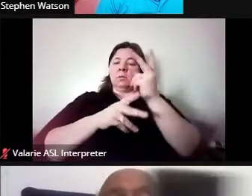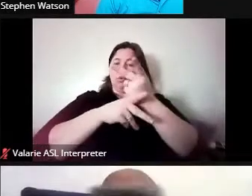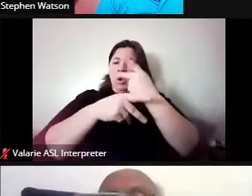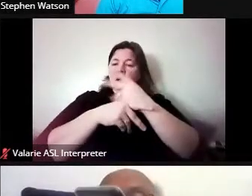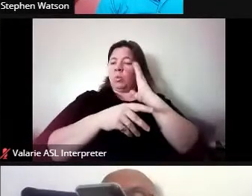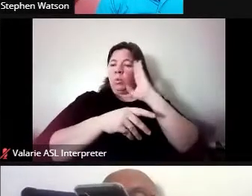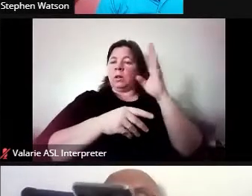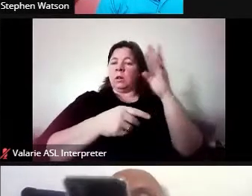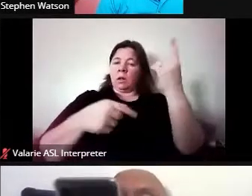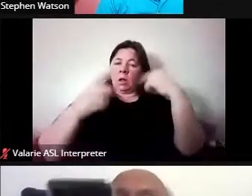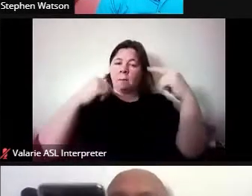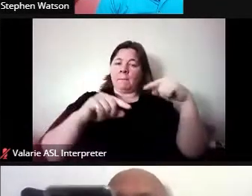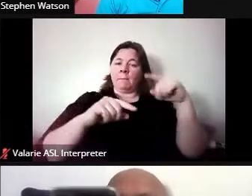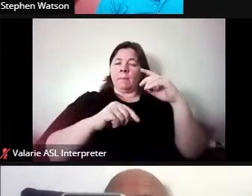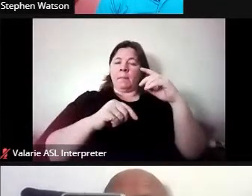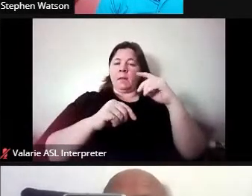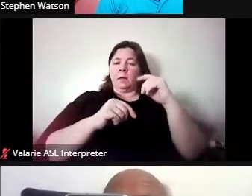just